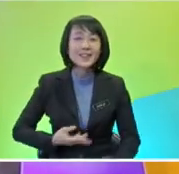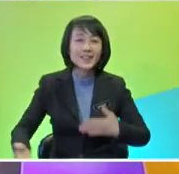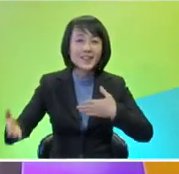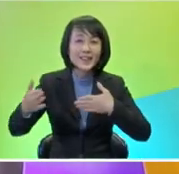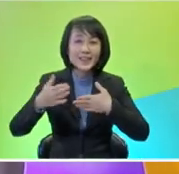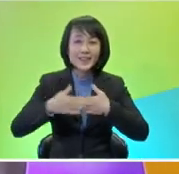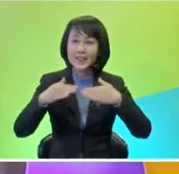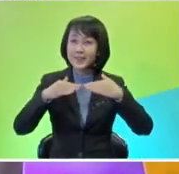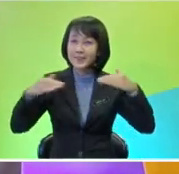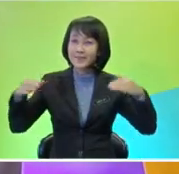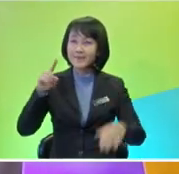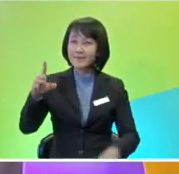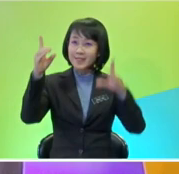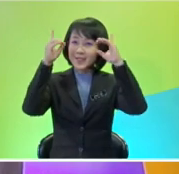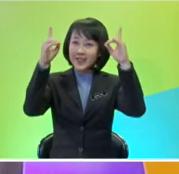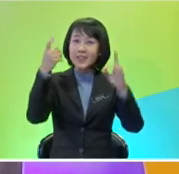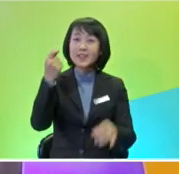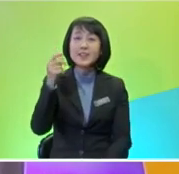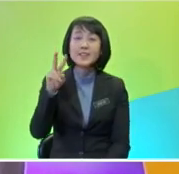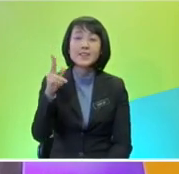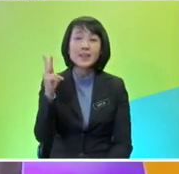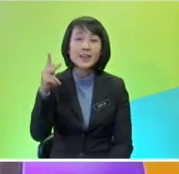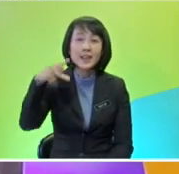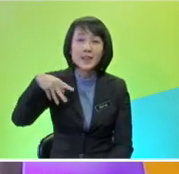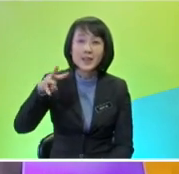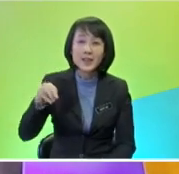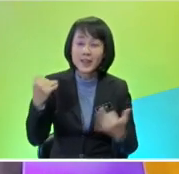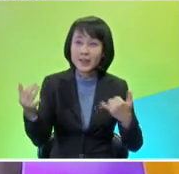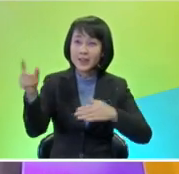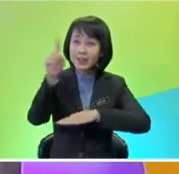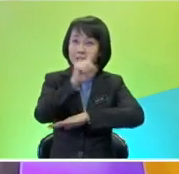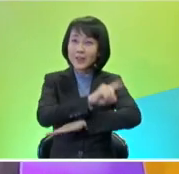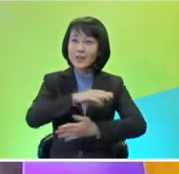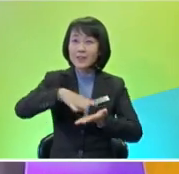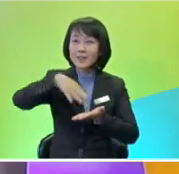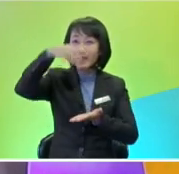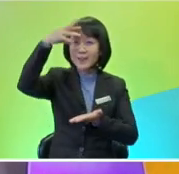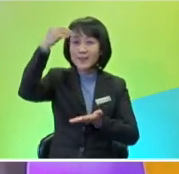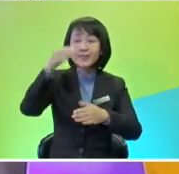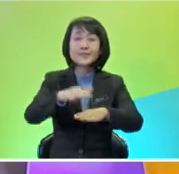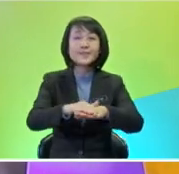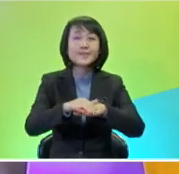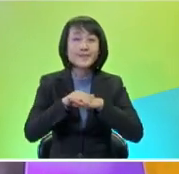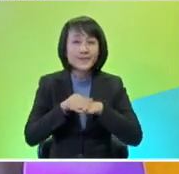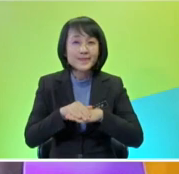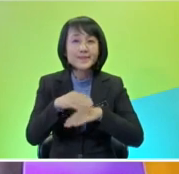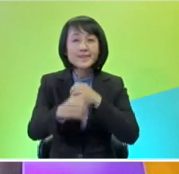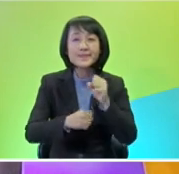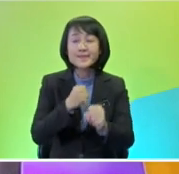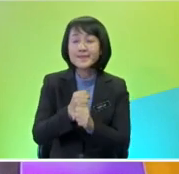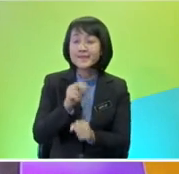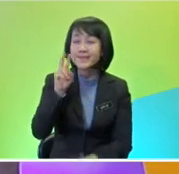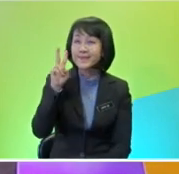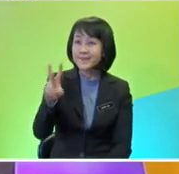slot Tahap 1 EduwebTV KPM, and on today's episode, we are learning Bahasa Inggeris Tahun 2 on the topic